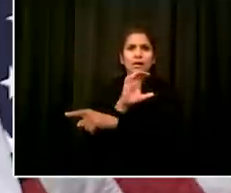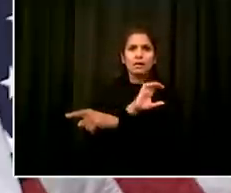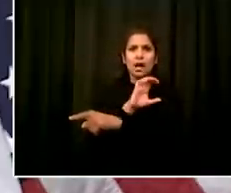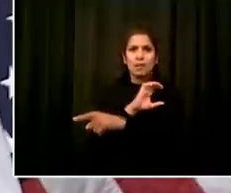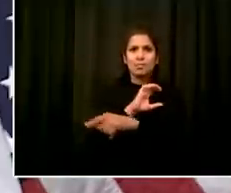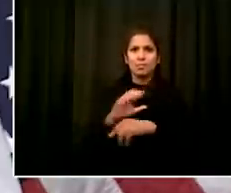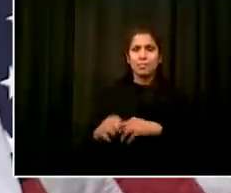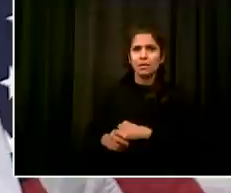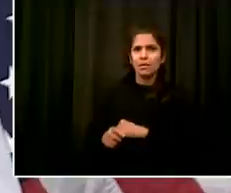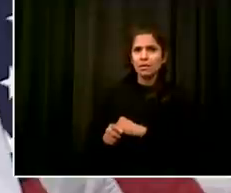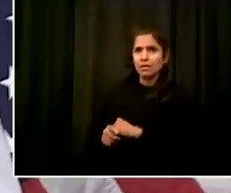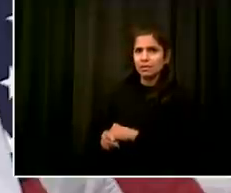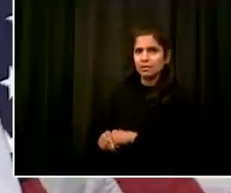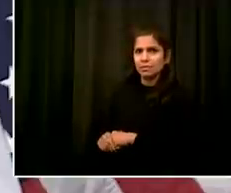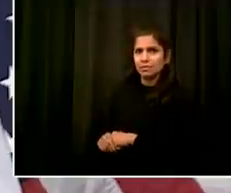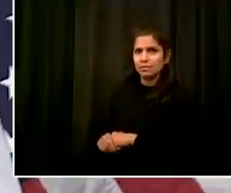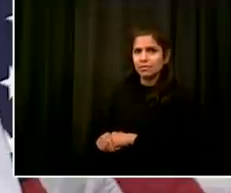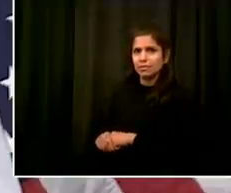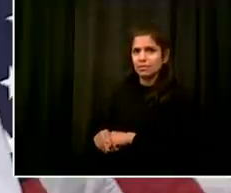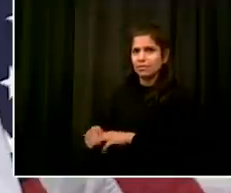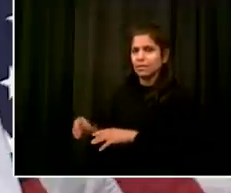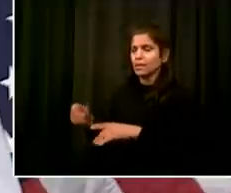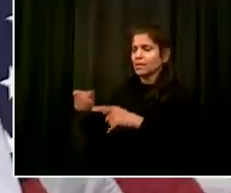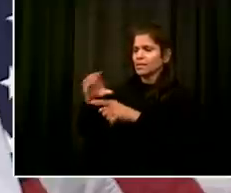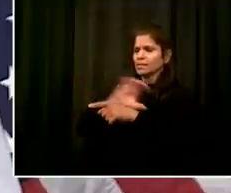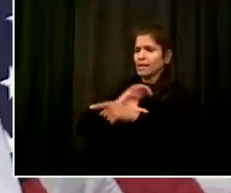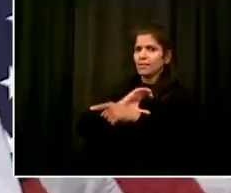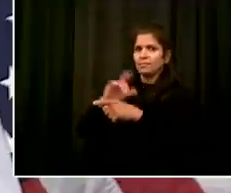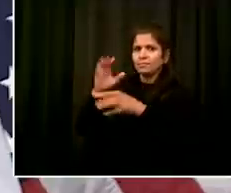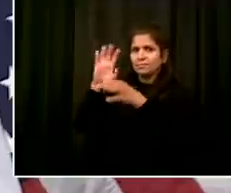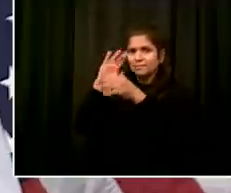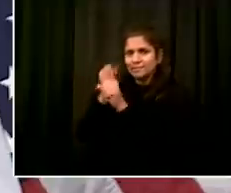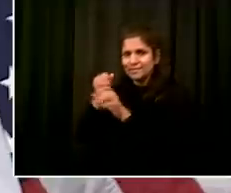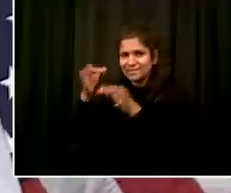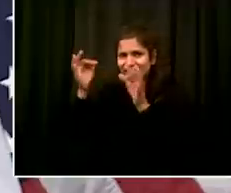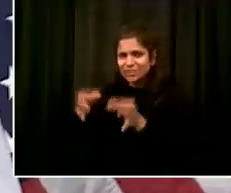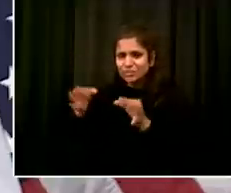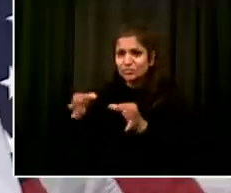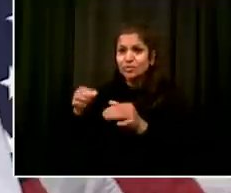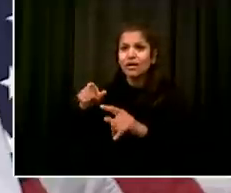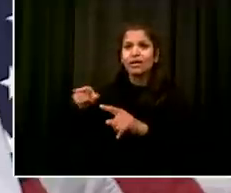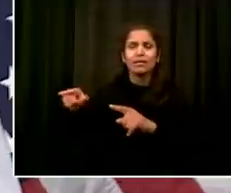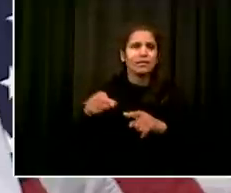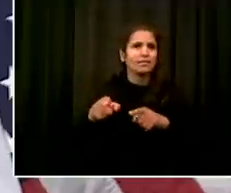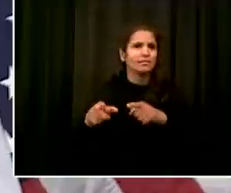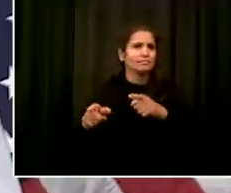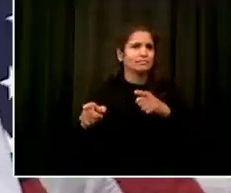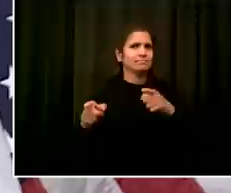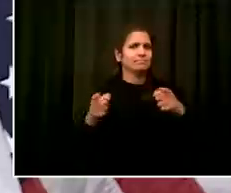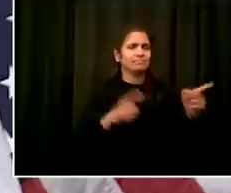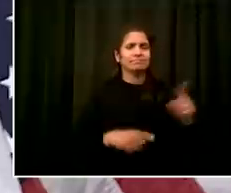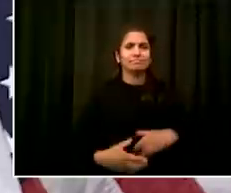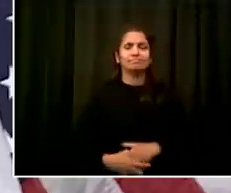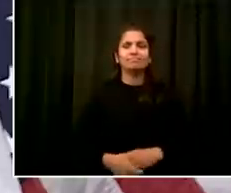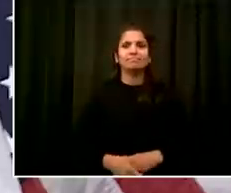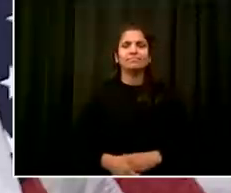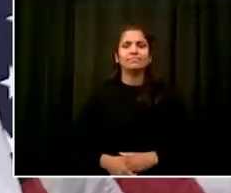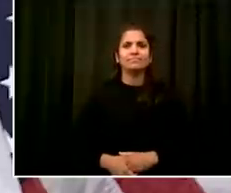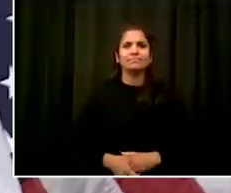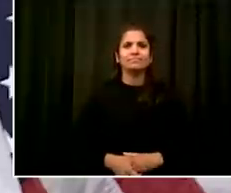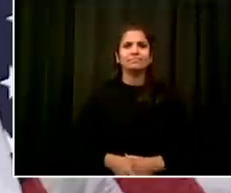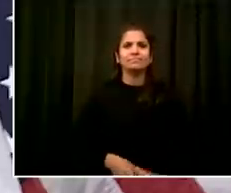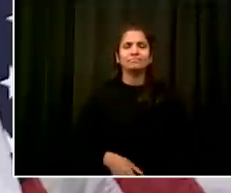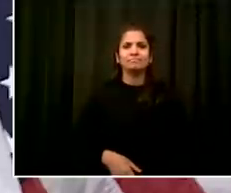my three police commissioners. They actually have read the U.S. Constitution. They understand how this is supposed to work. They understand that